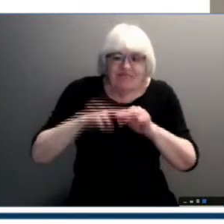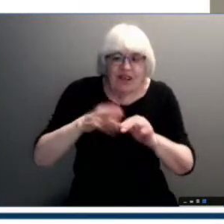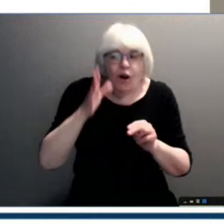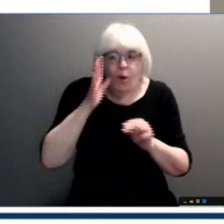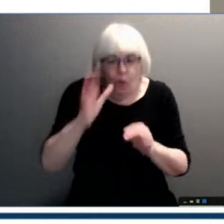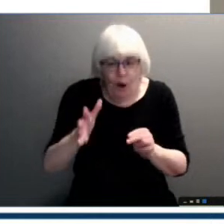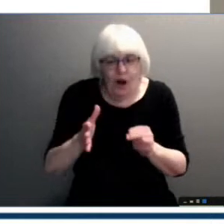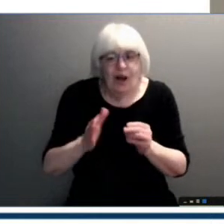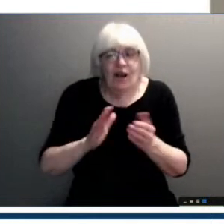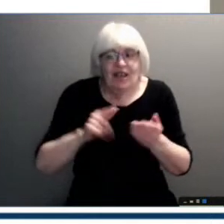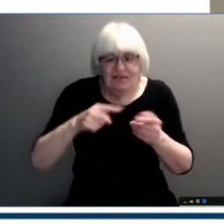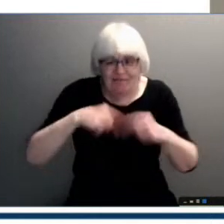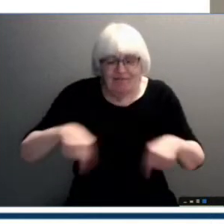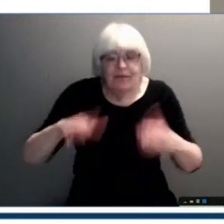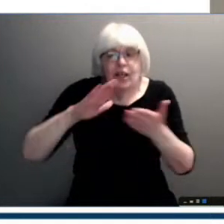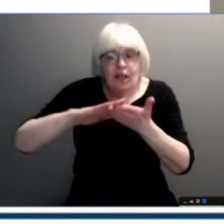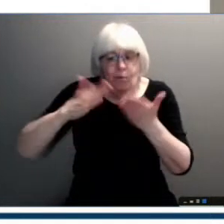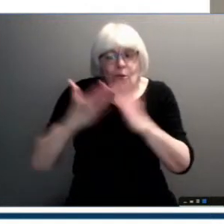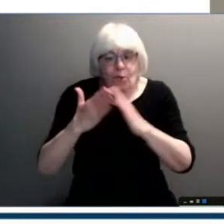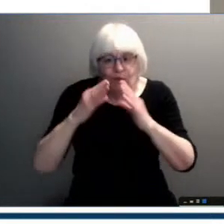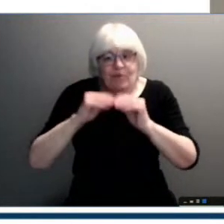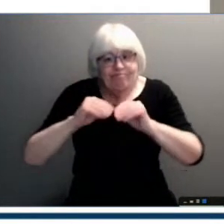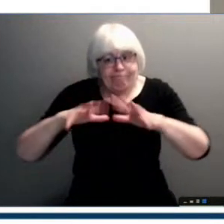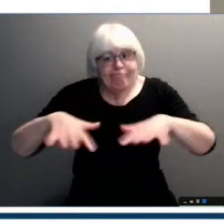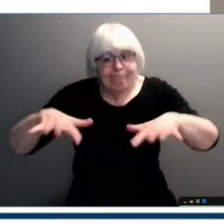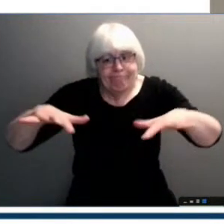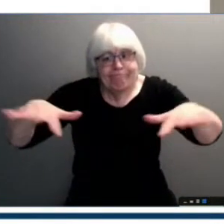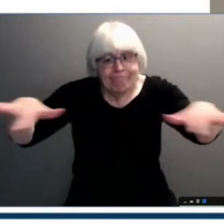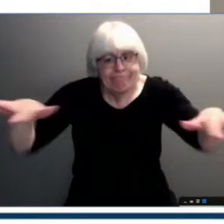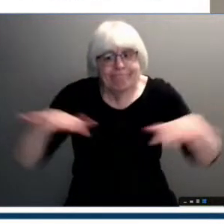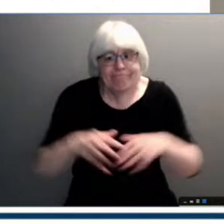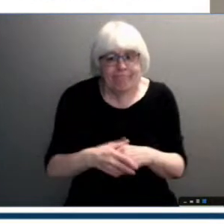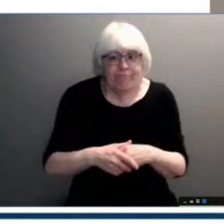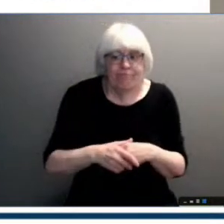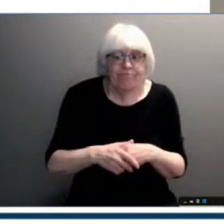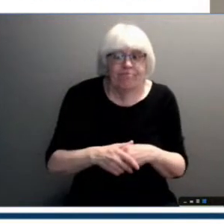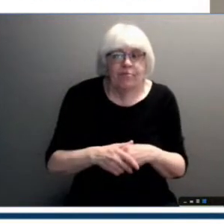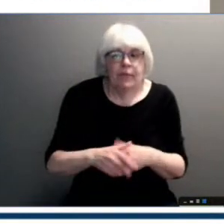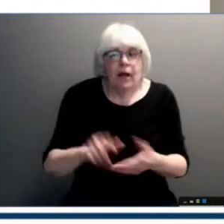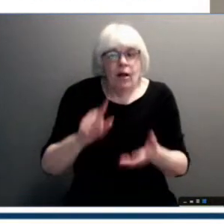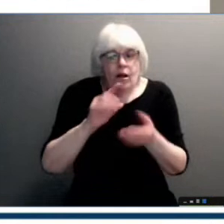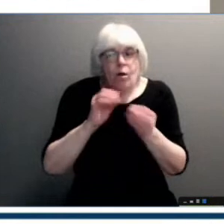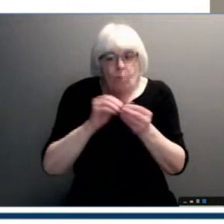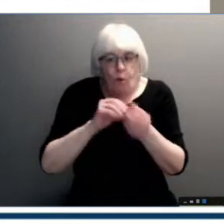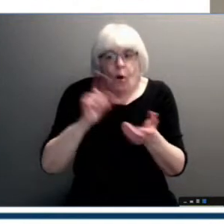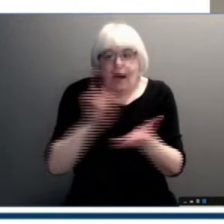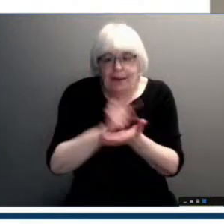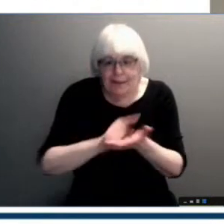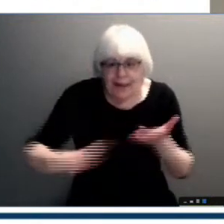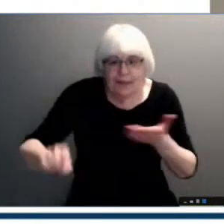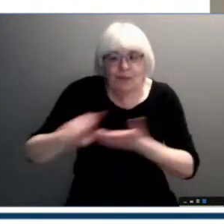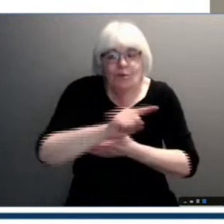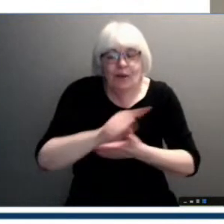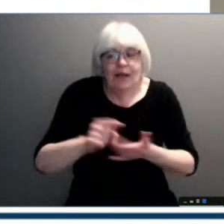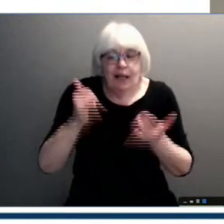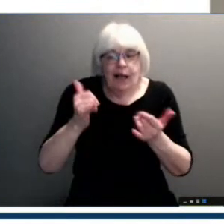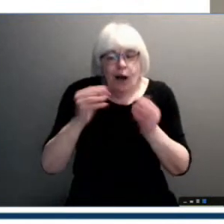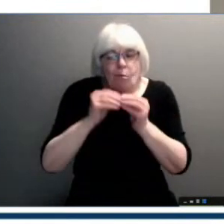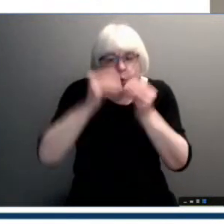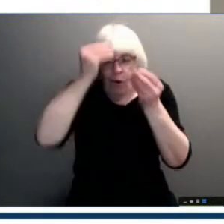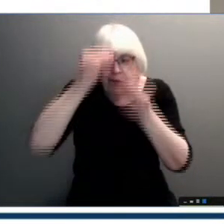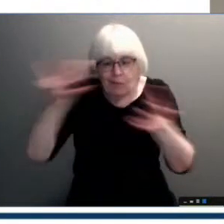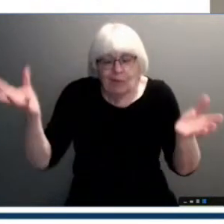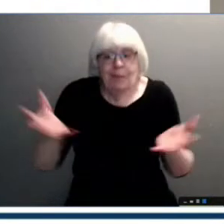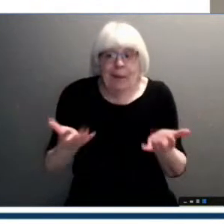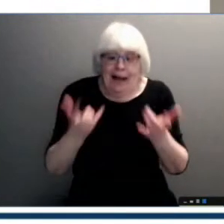We're planning now, and we'll have more details to share next week. But I can tell you today that it will mean changes to who and how we